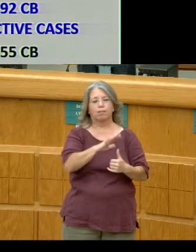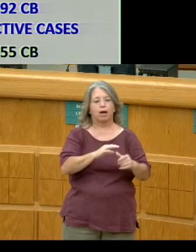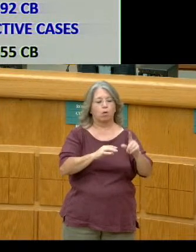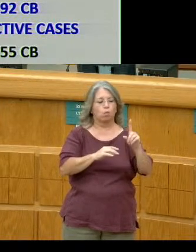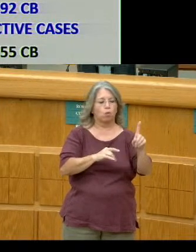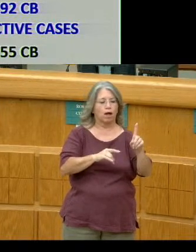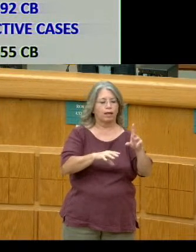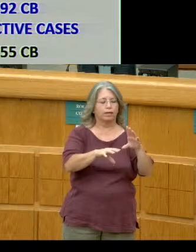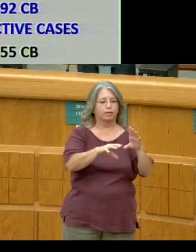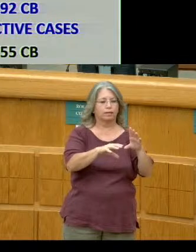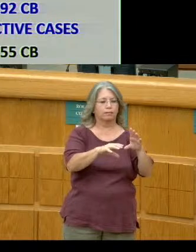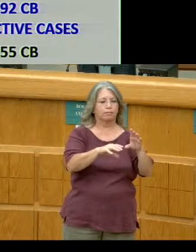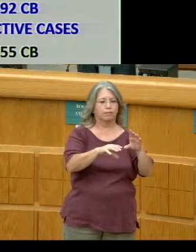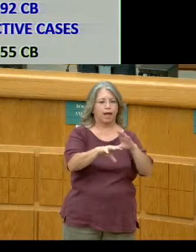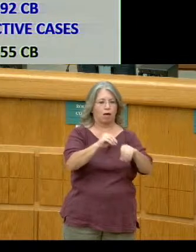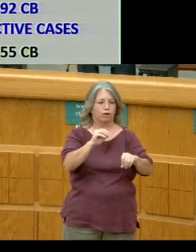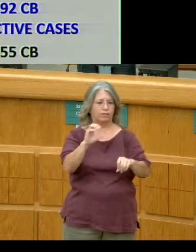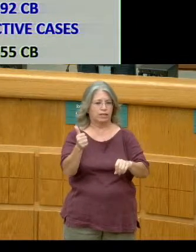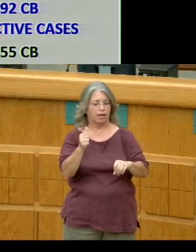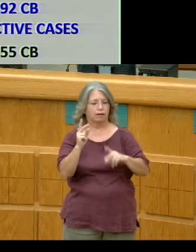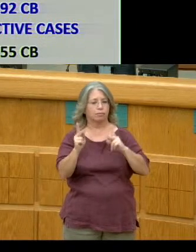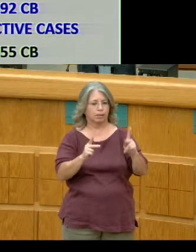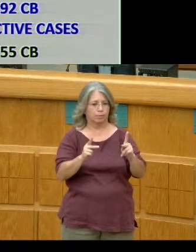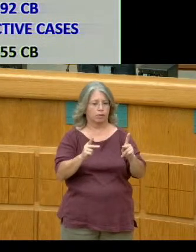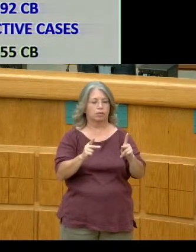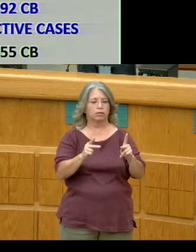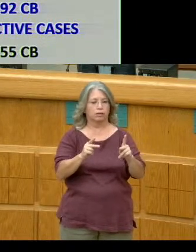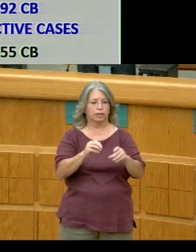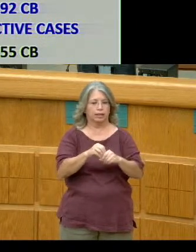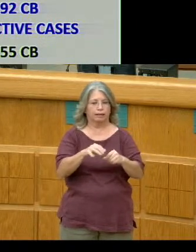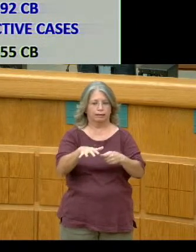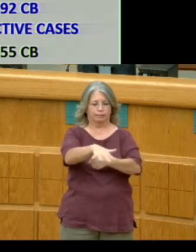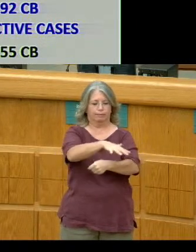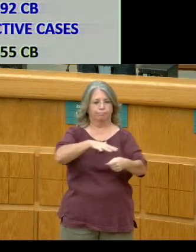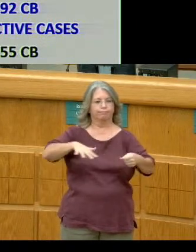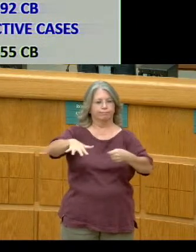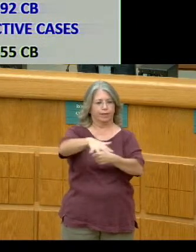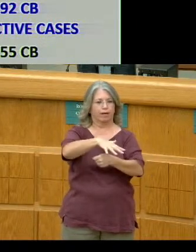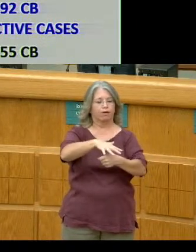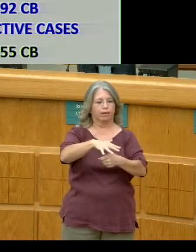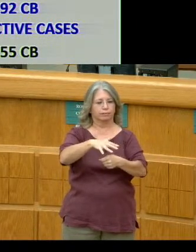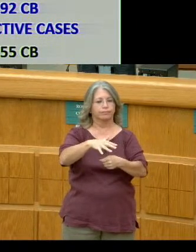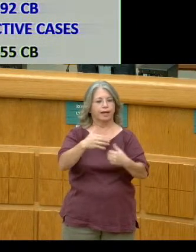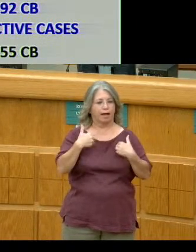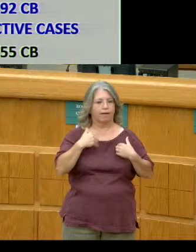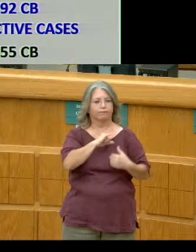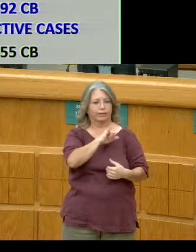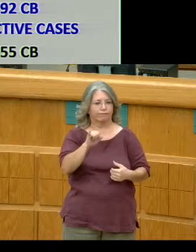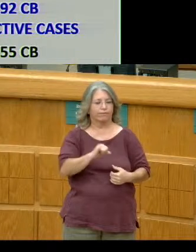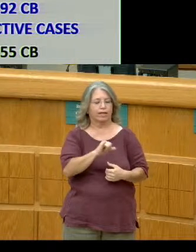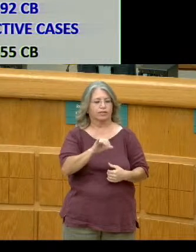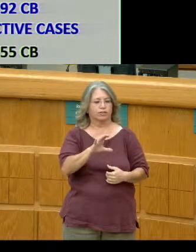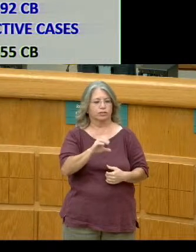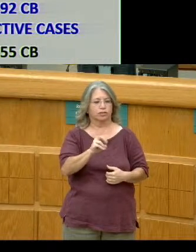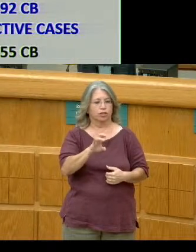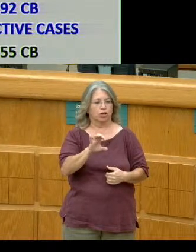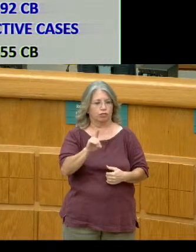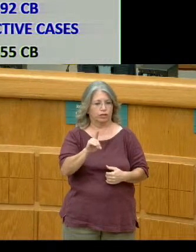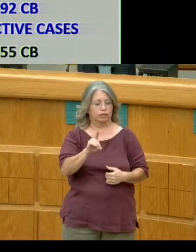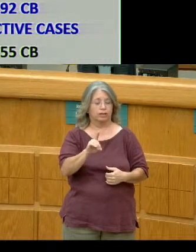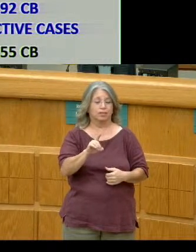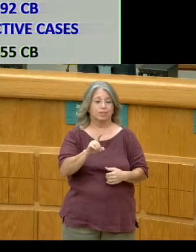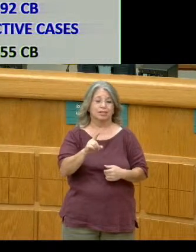actively infected with COVID. And the good news is that's less than last